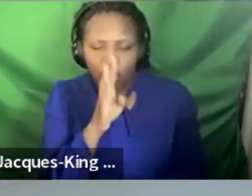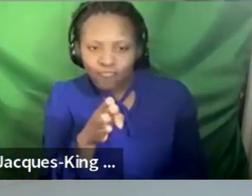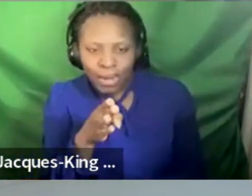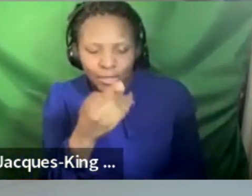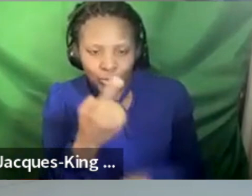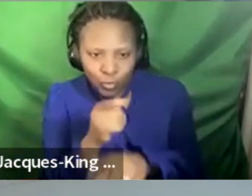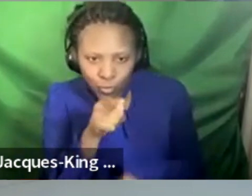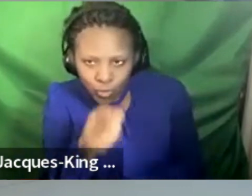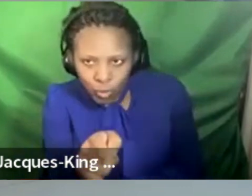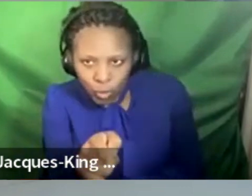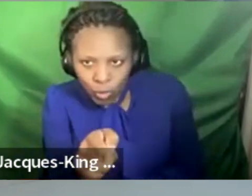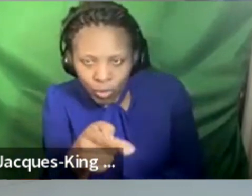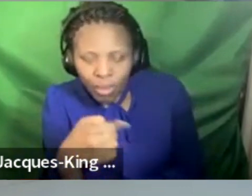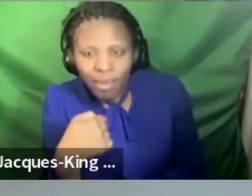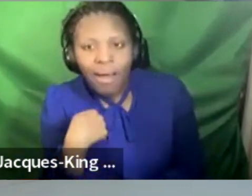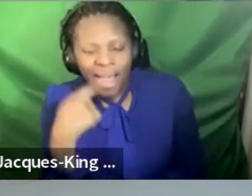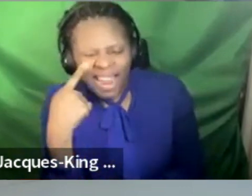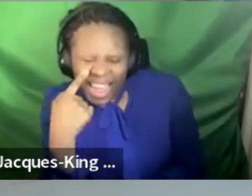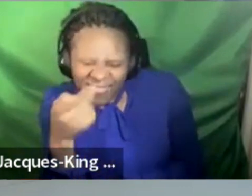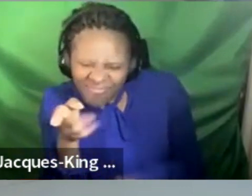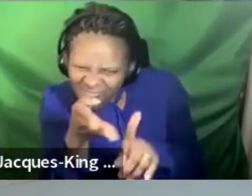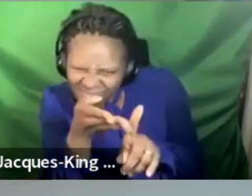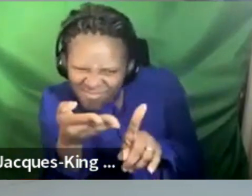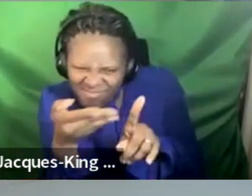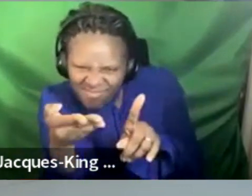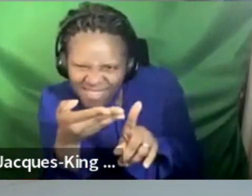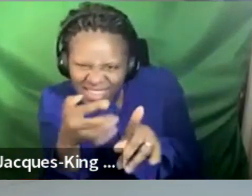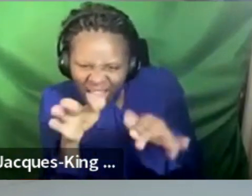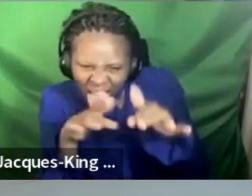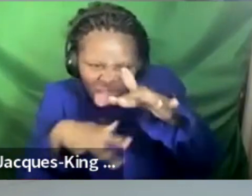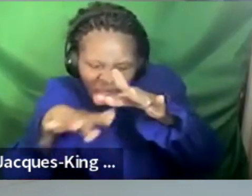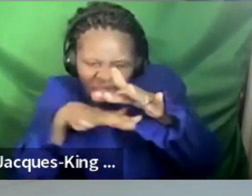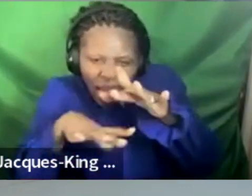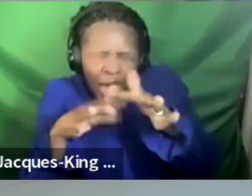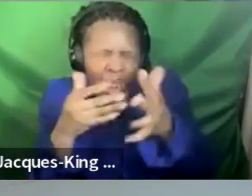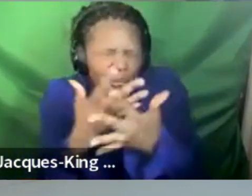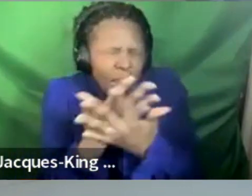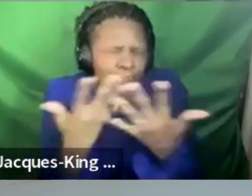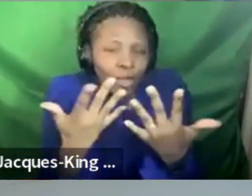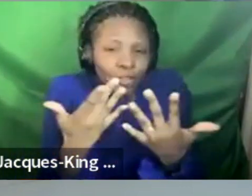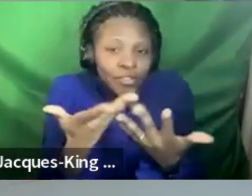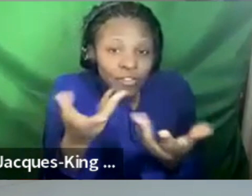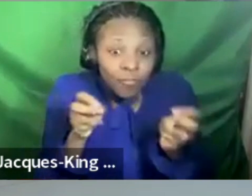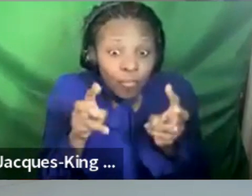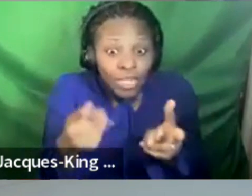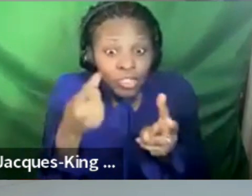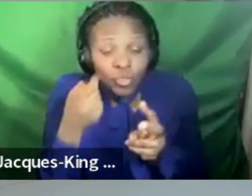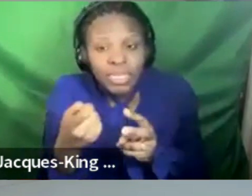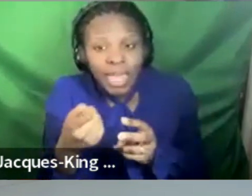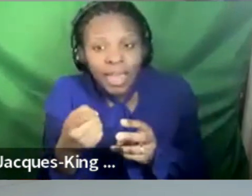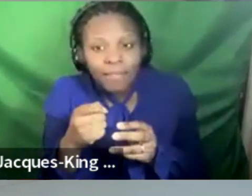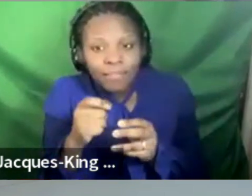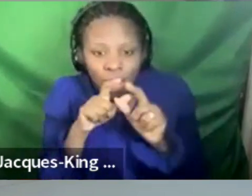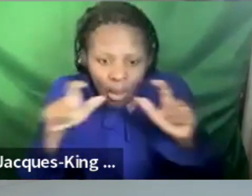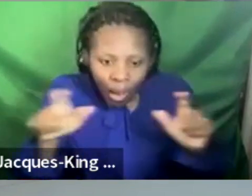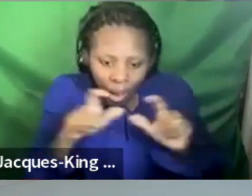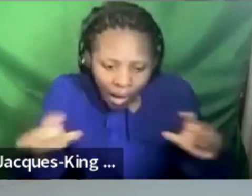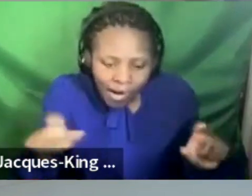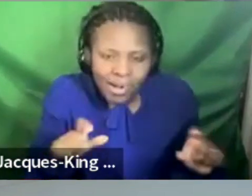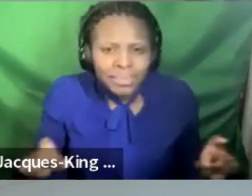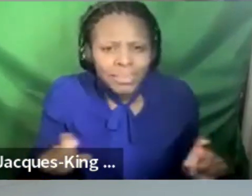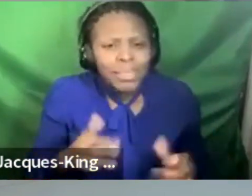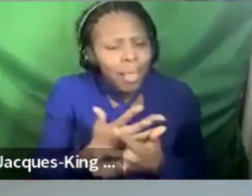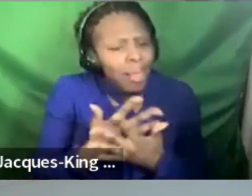her without directly speaking to her, and I can, you know, there's so many ways you can play